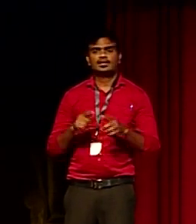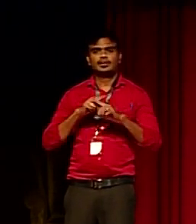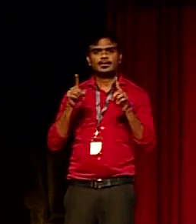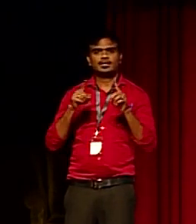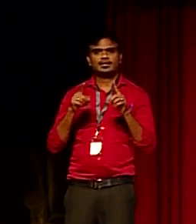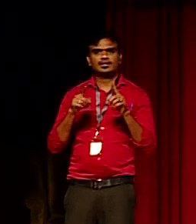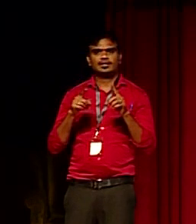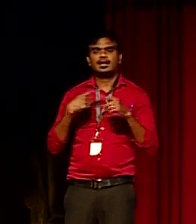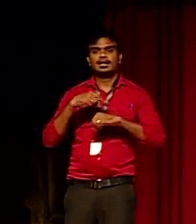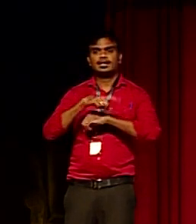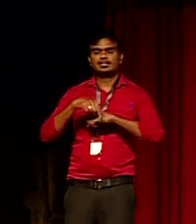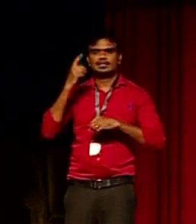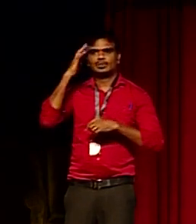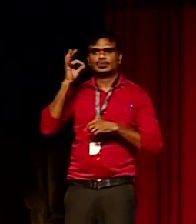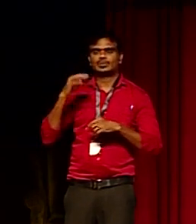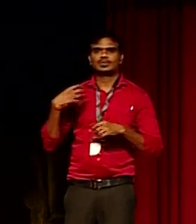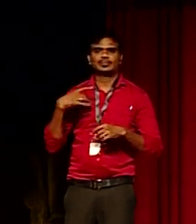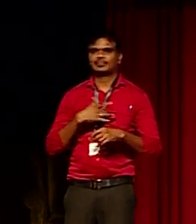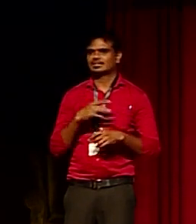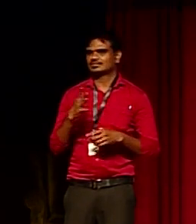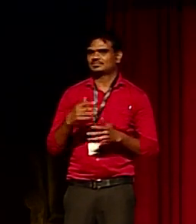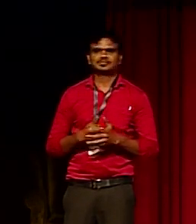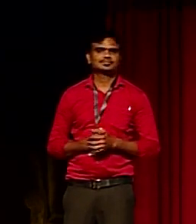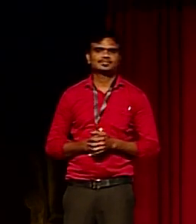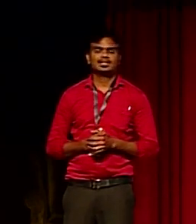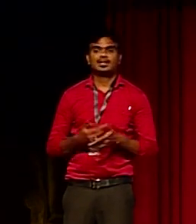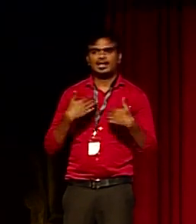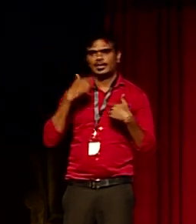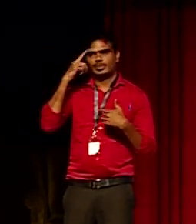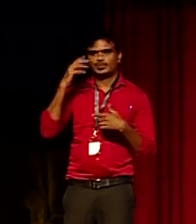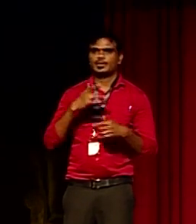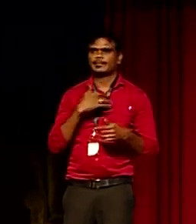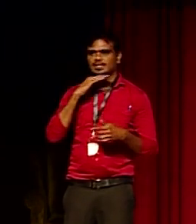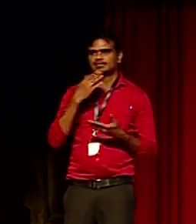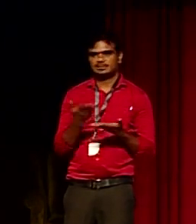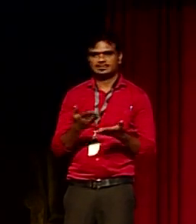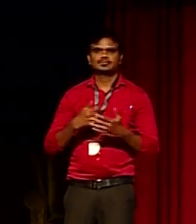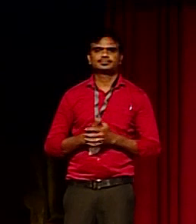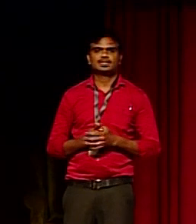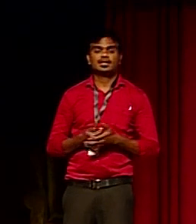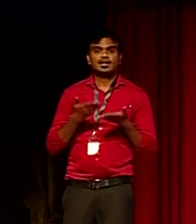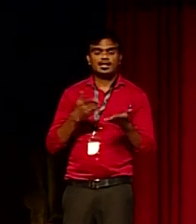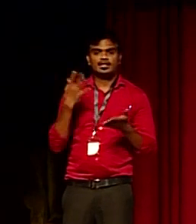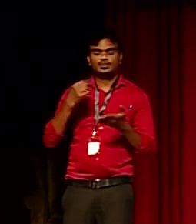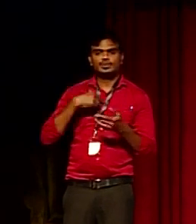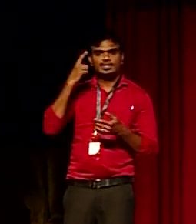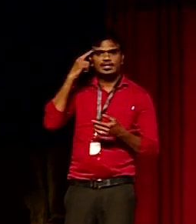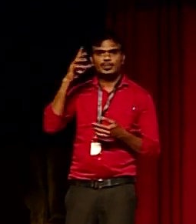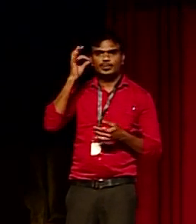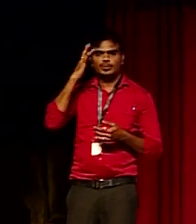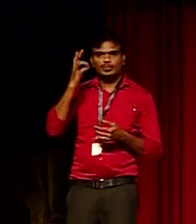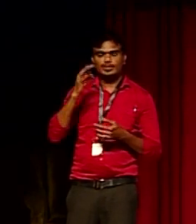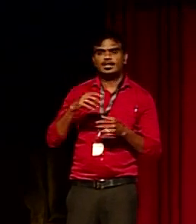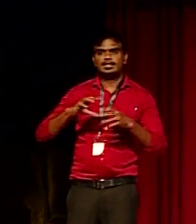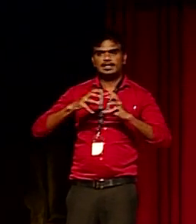But engineers don't know patients. And we know our patients. And we knew that if we gave them a